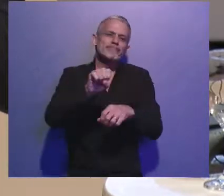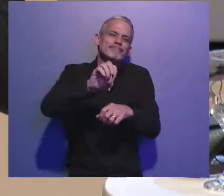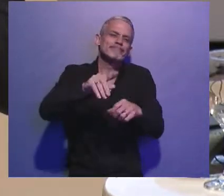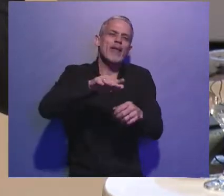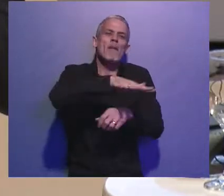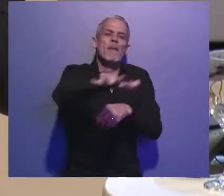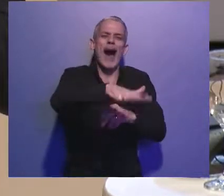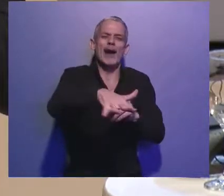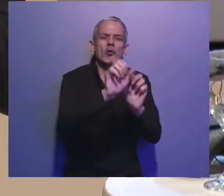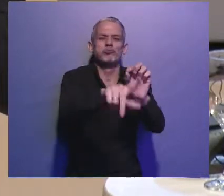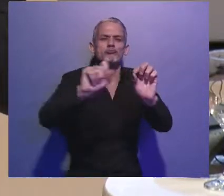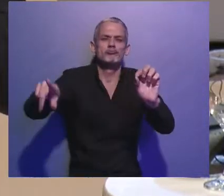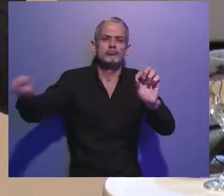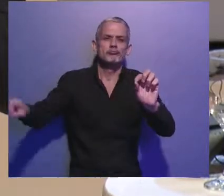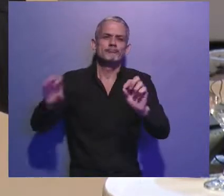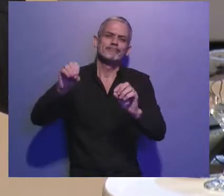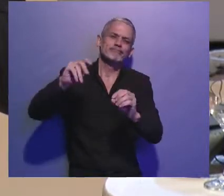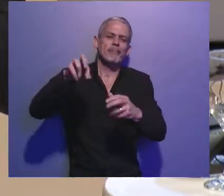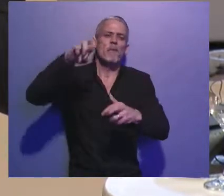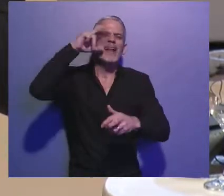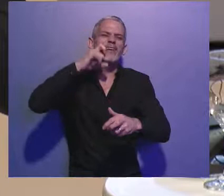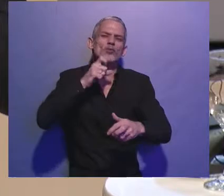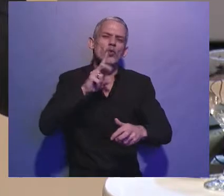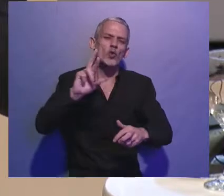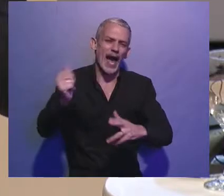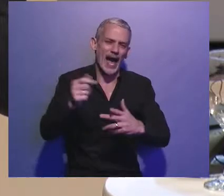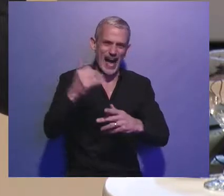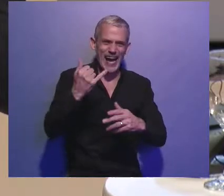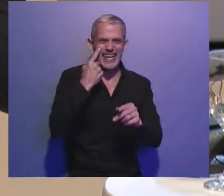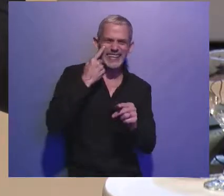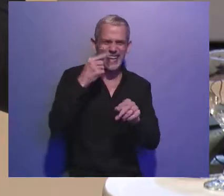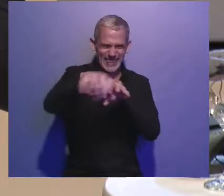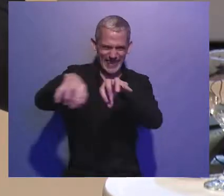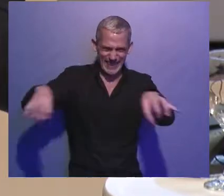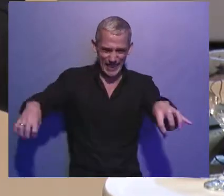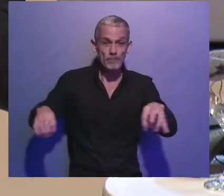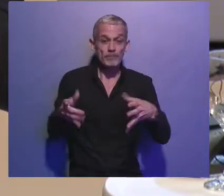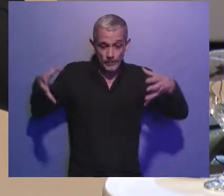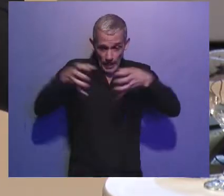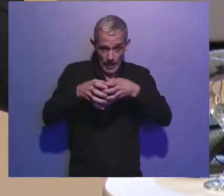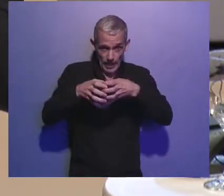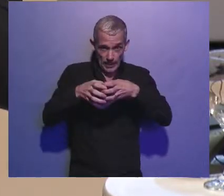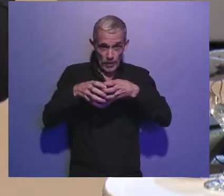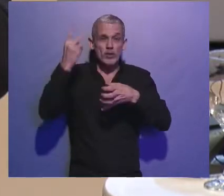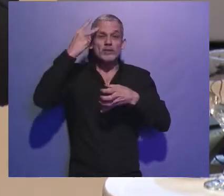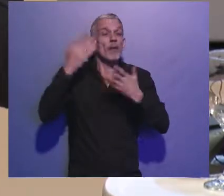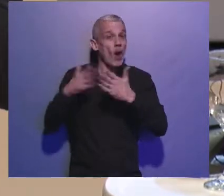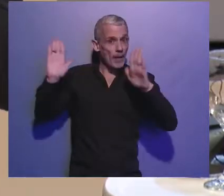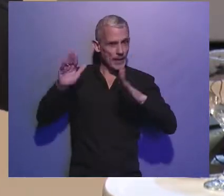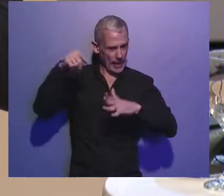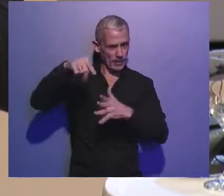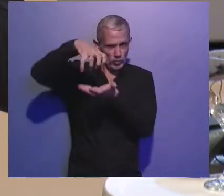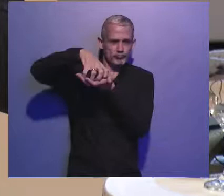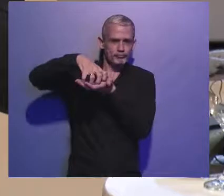regional mayor. São Paulo Aberta team held open meetings in each district to